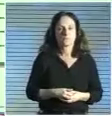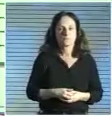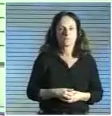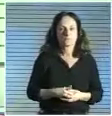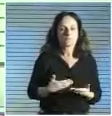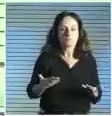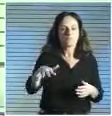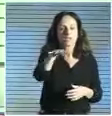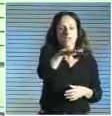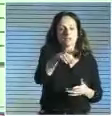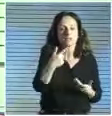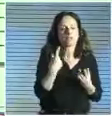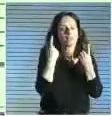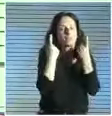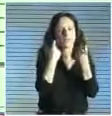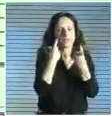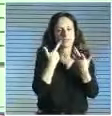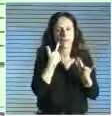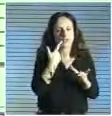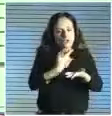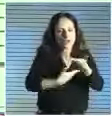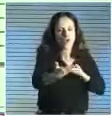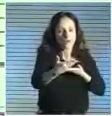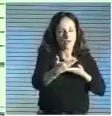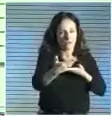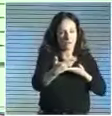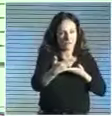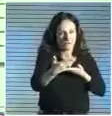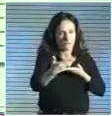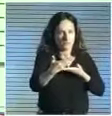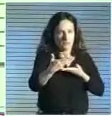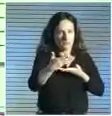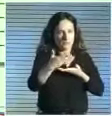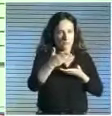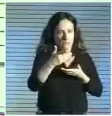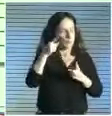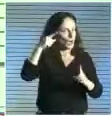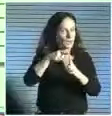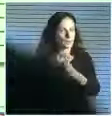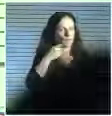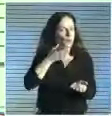together. In some destinations, we may have from Radisson 1 hotel, we may have 5, we may have 10,